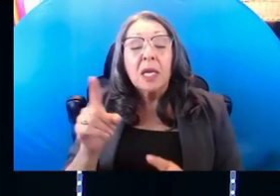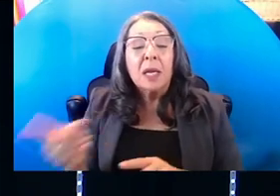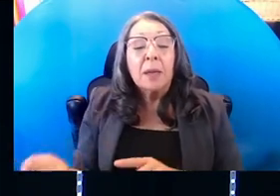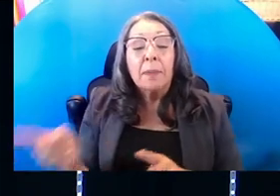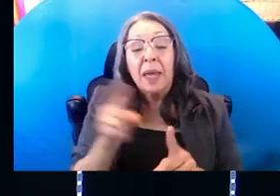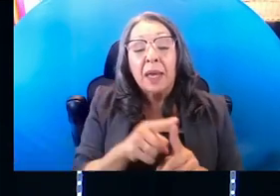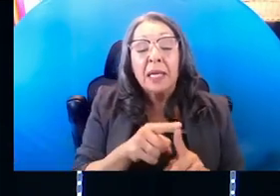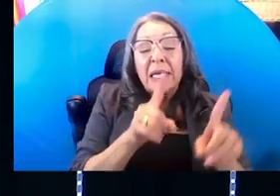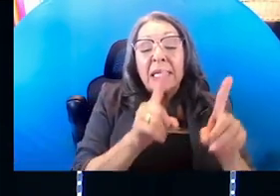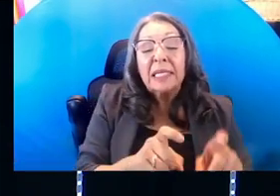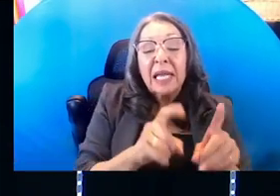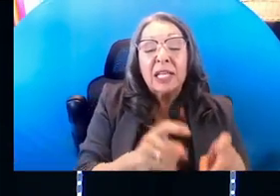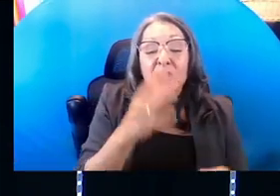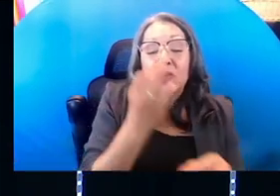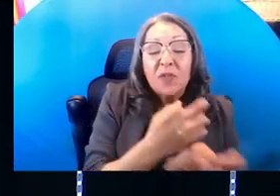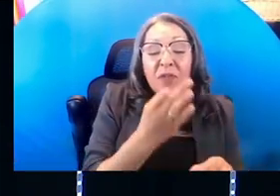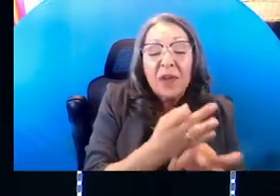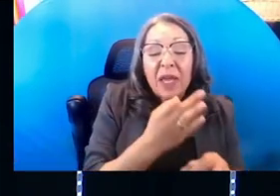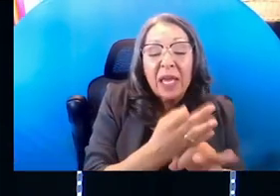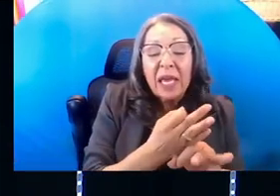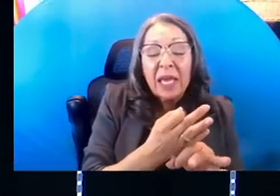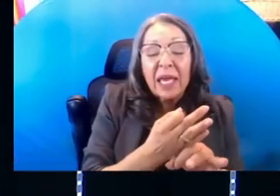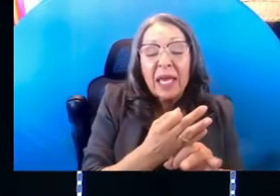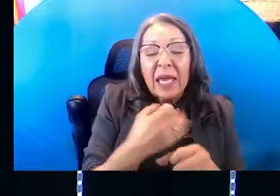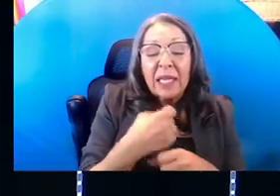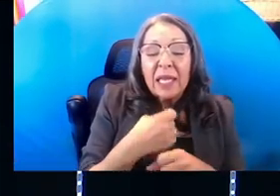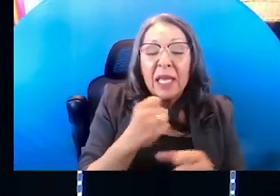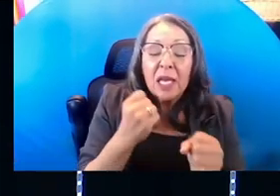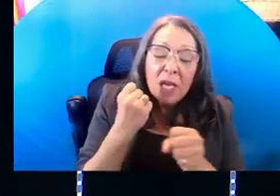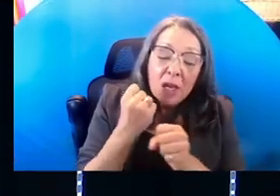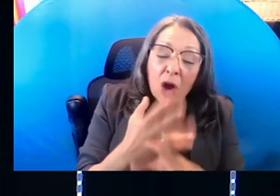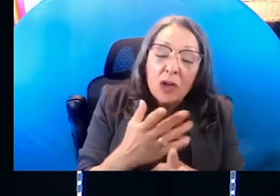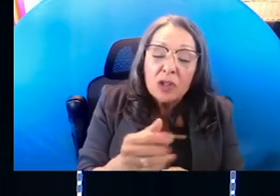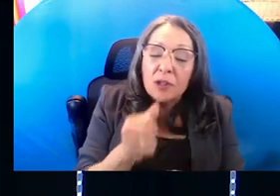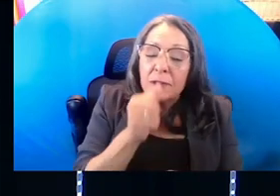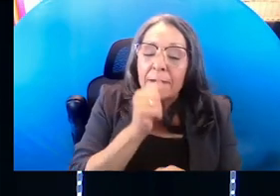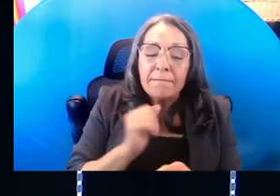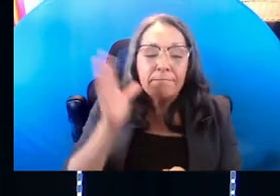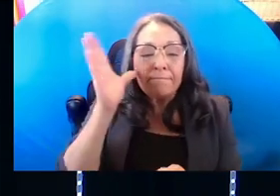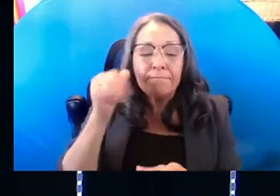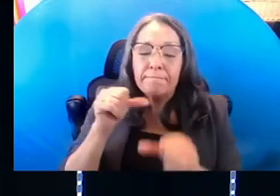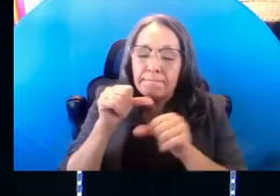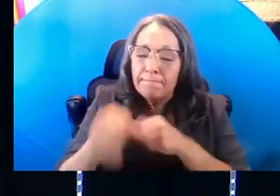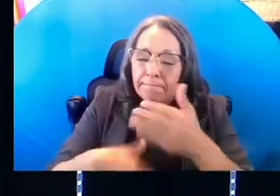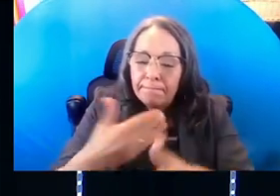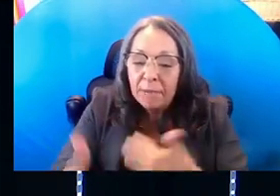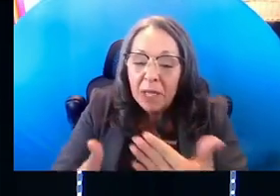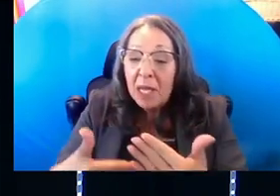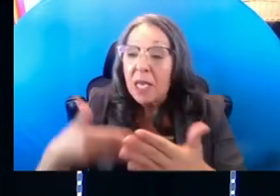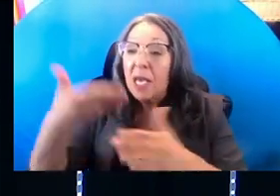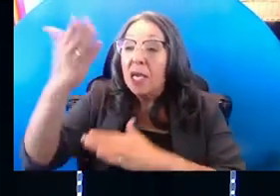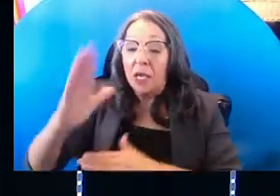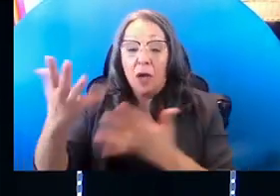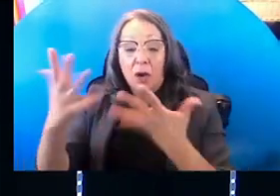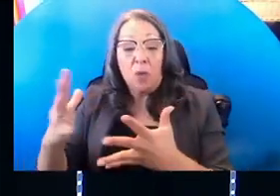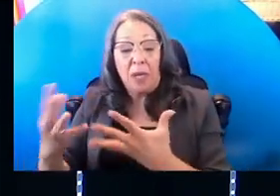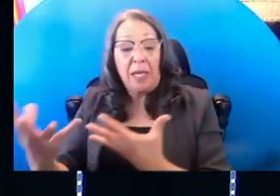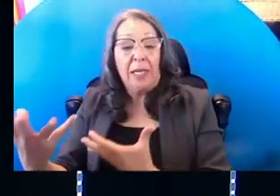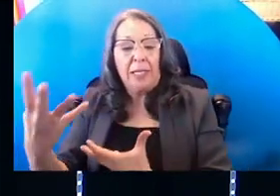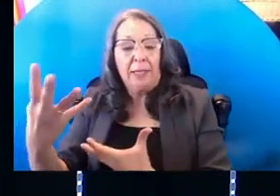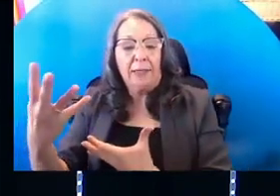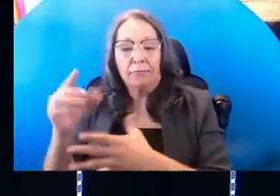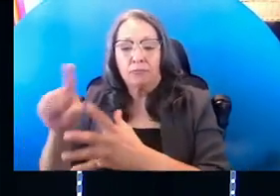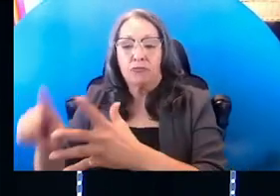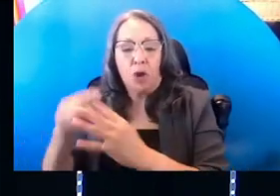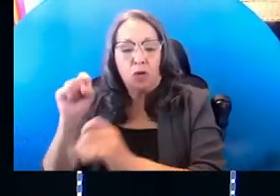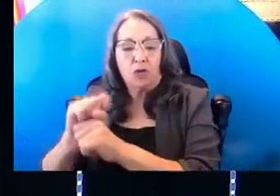faith produces perseverance. Let perseverance finish its work. God has started a work in us, okay? And this is a